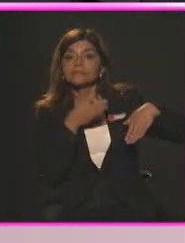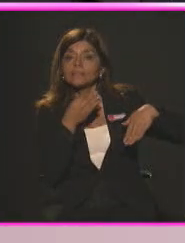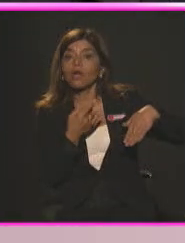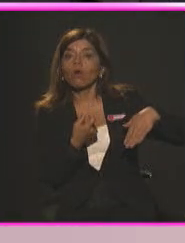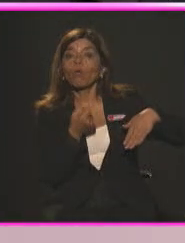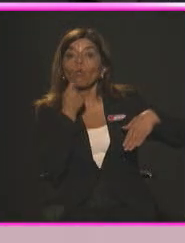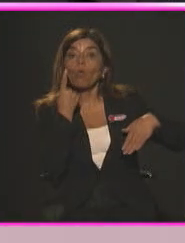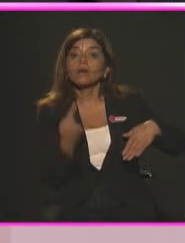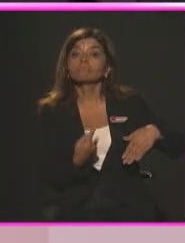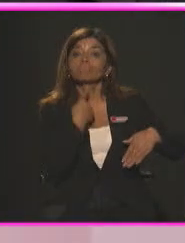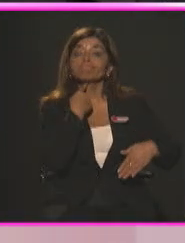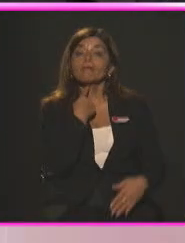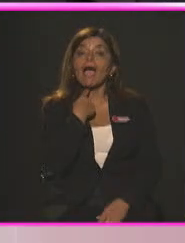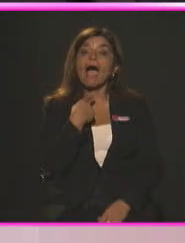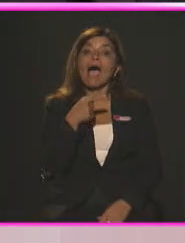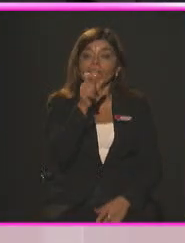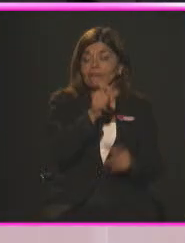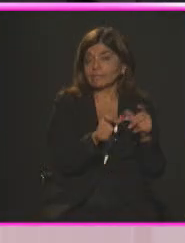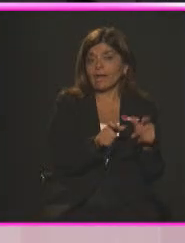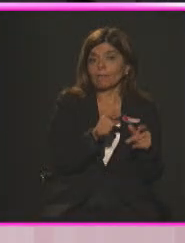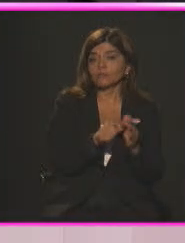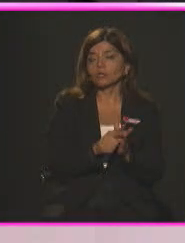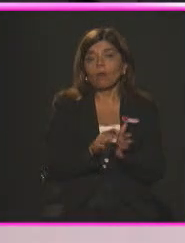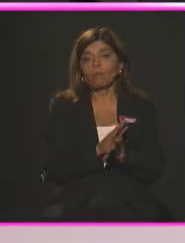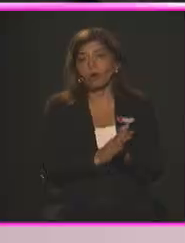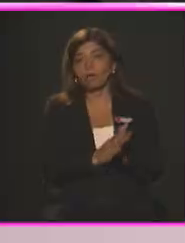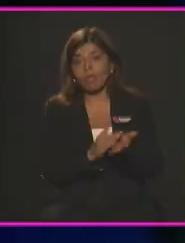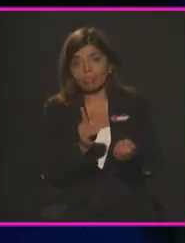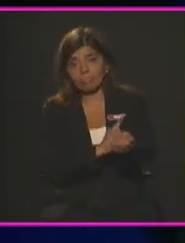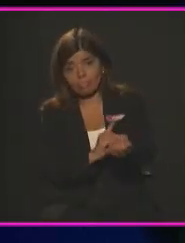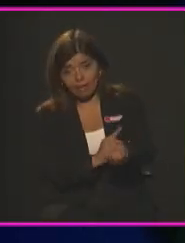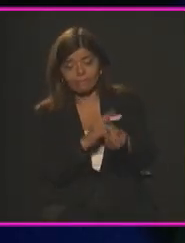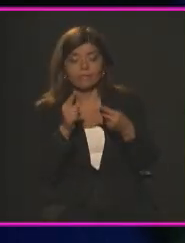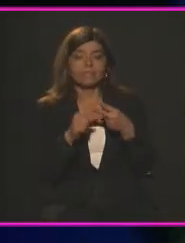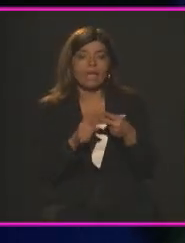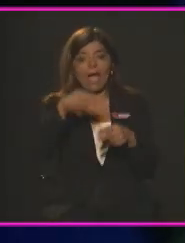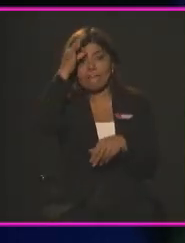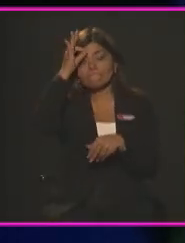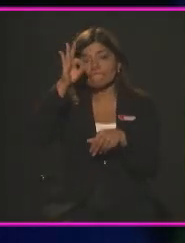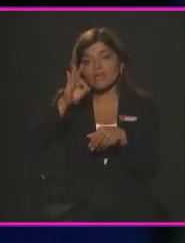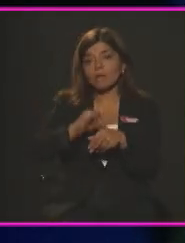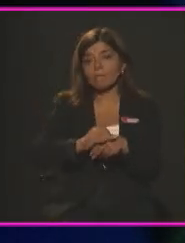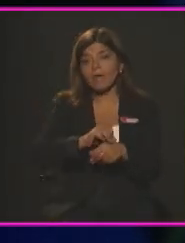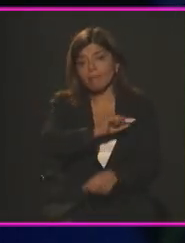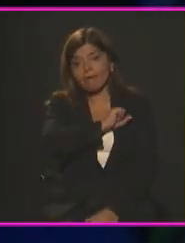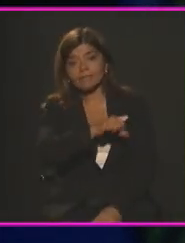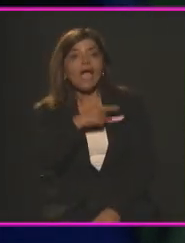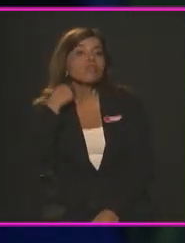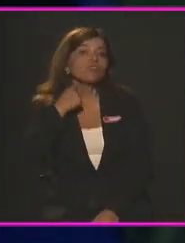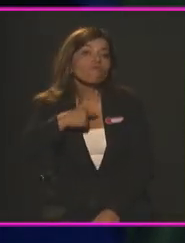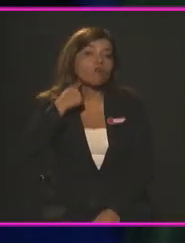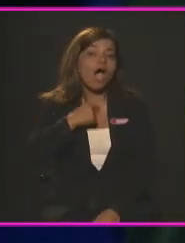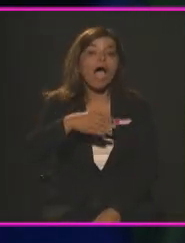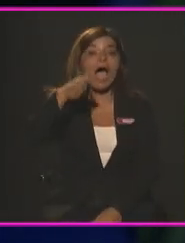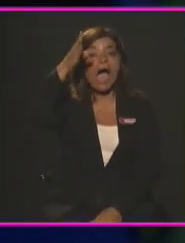2 diabetes, cardiovascular disease, and dementia, which I'll say more about later in this